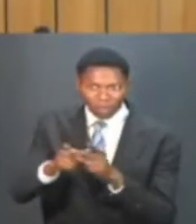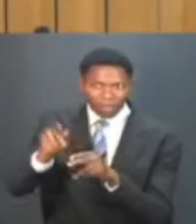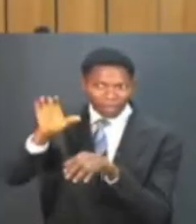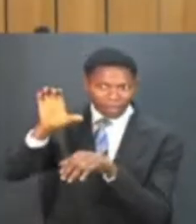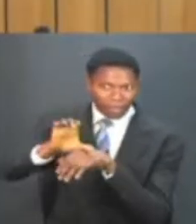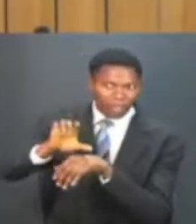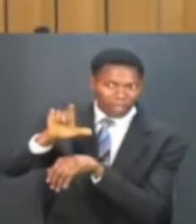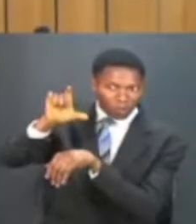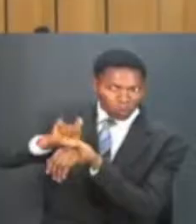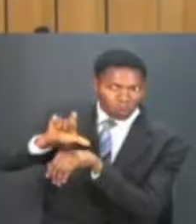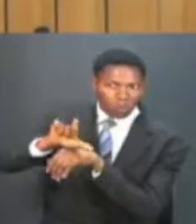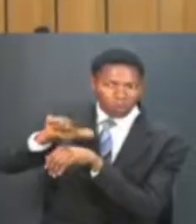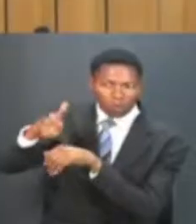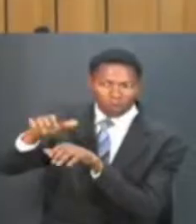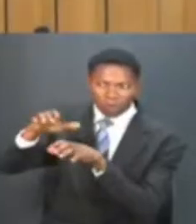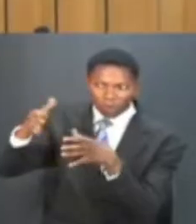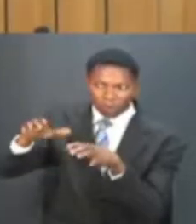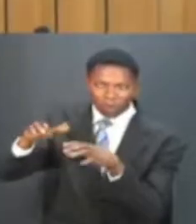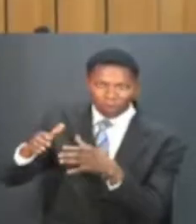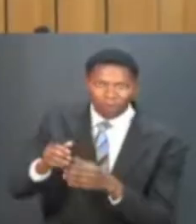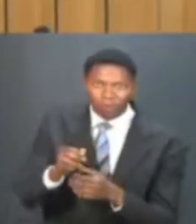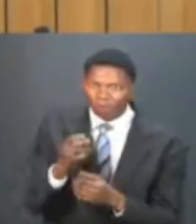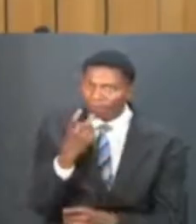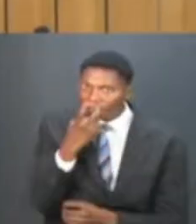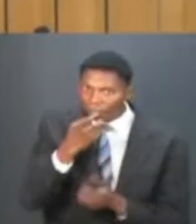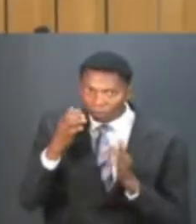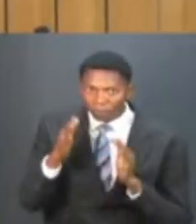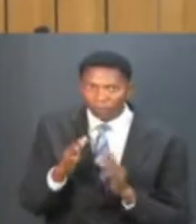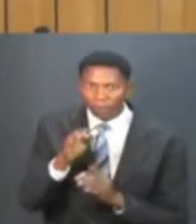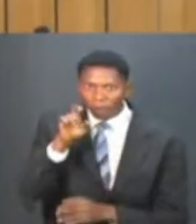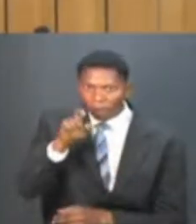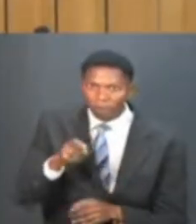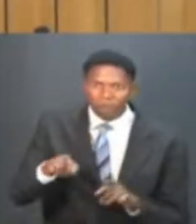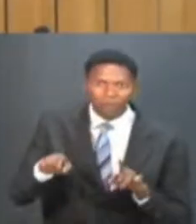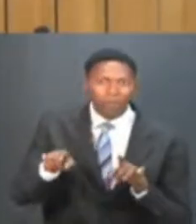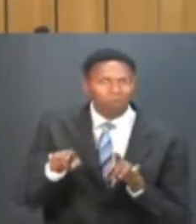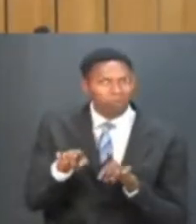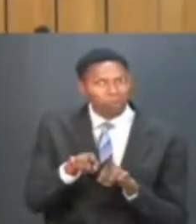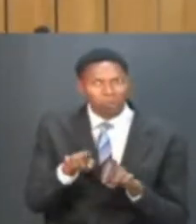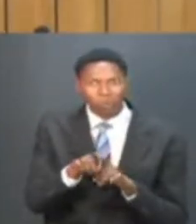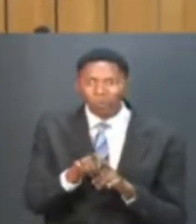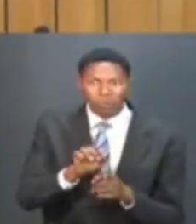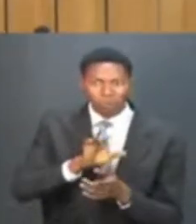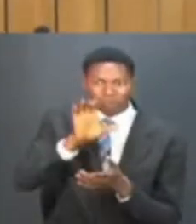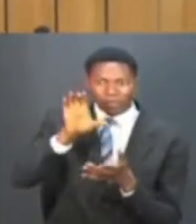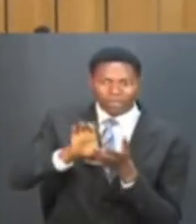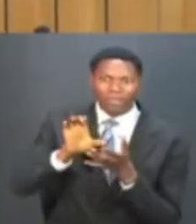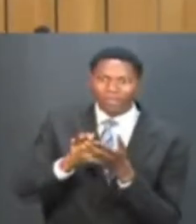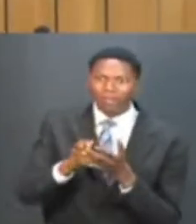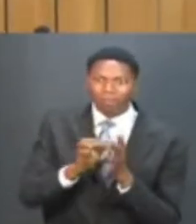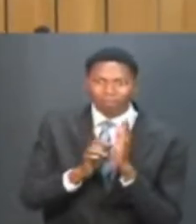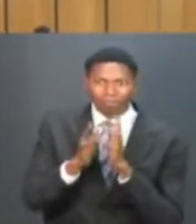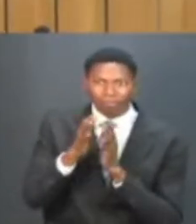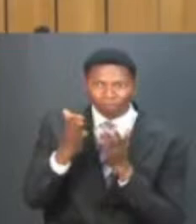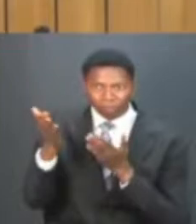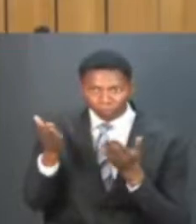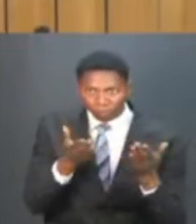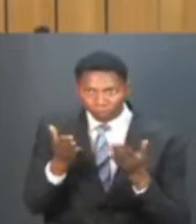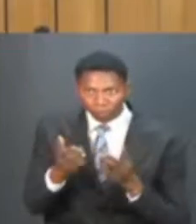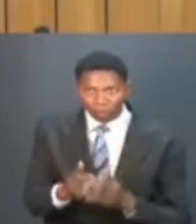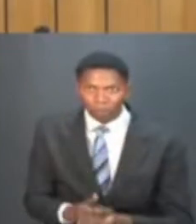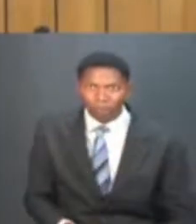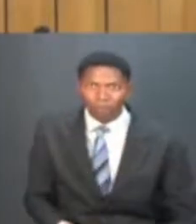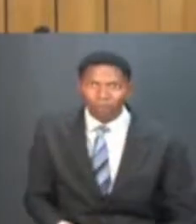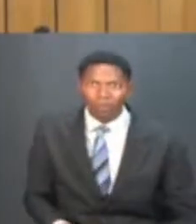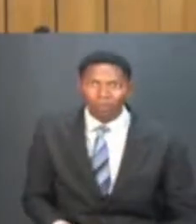and communities. Mr. Speaker, we must also decentralize cancer services. It is unacceptable